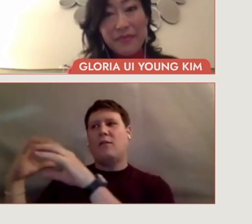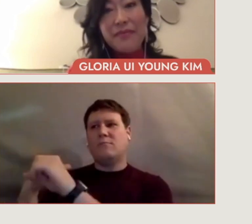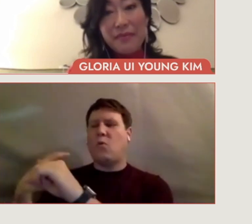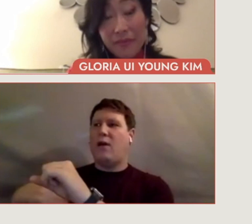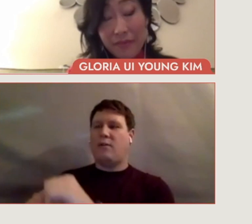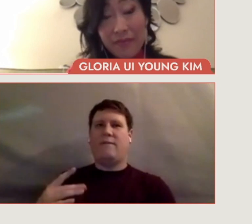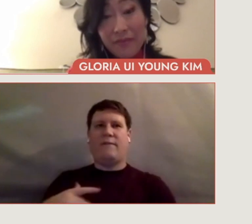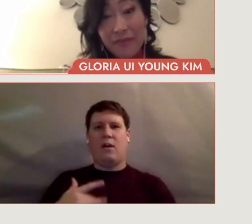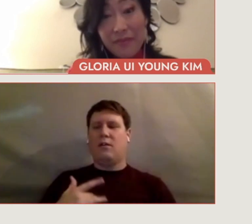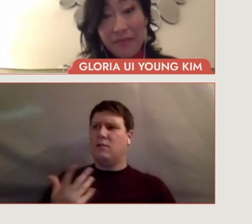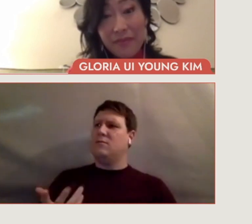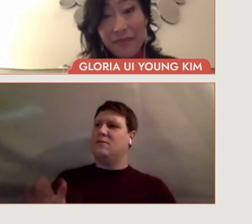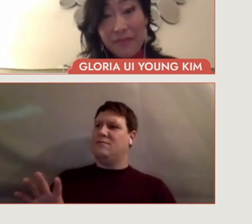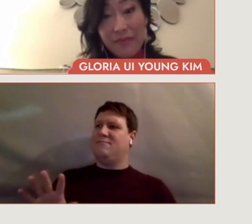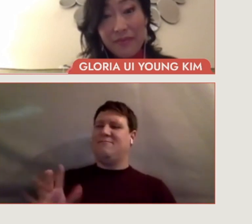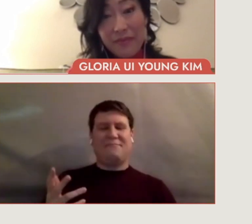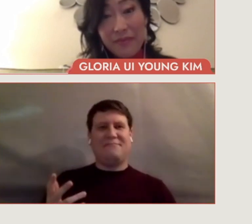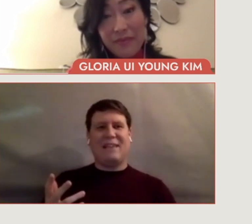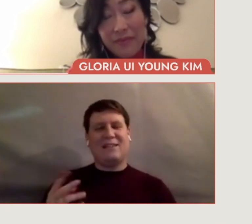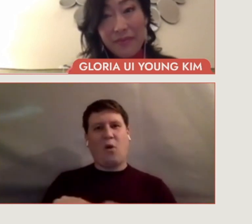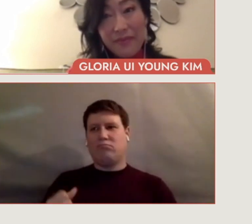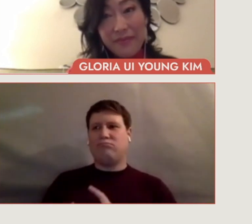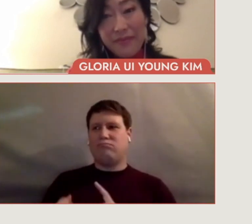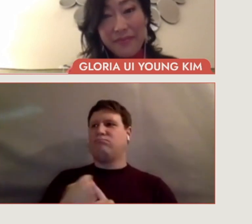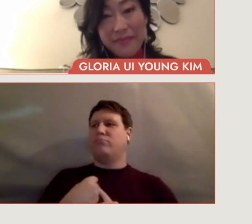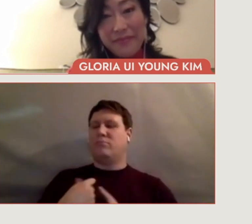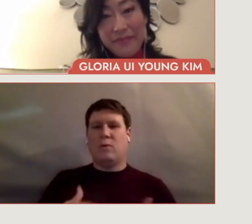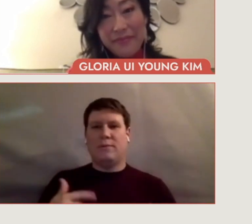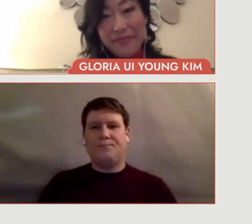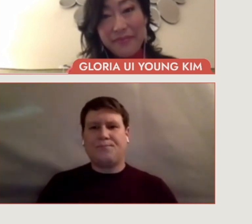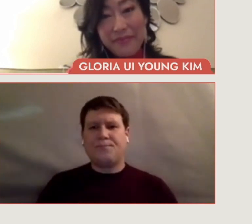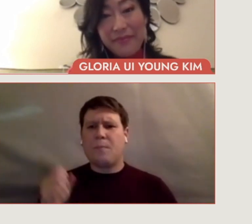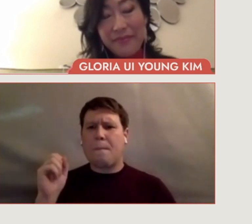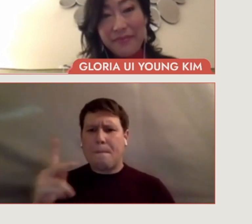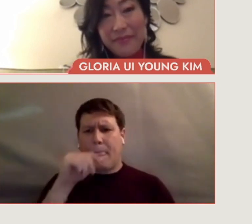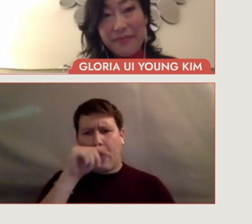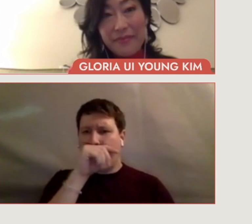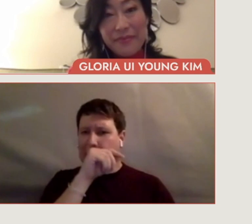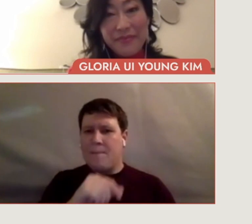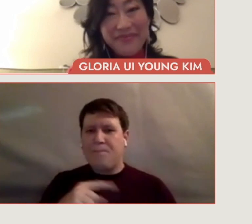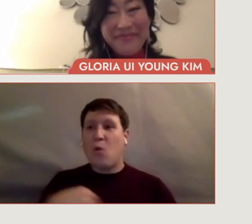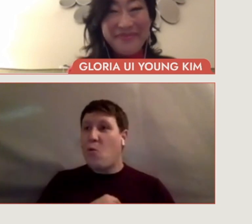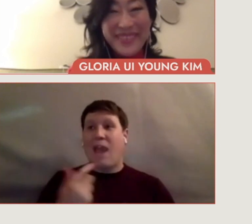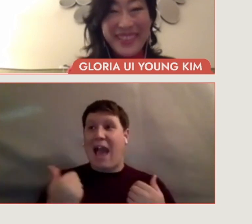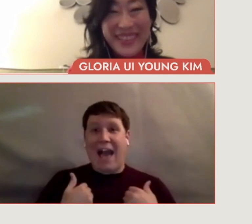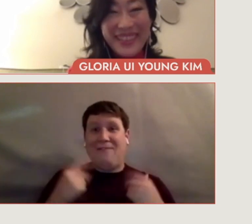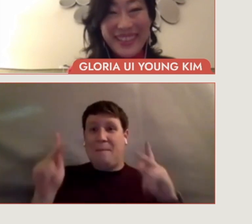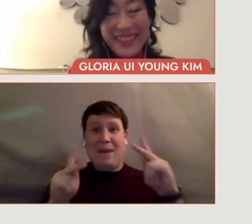you know? Mm-hmm. We do have people who are watching and who